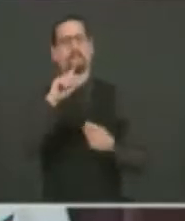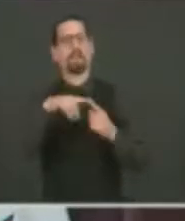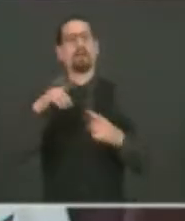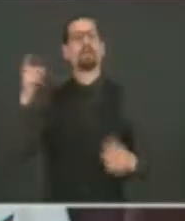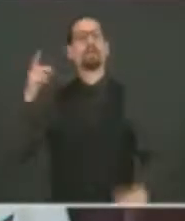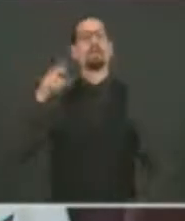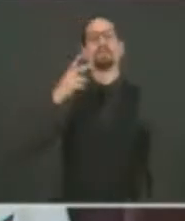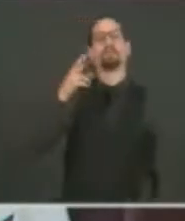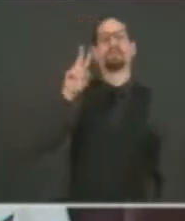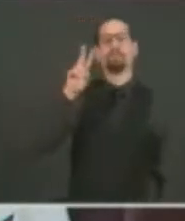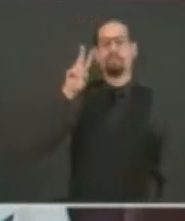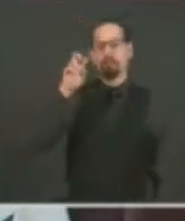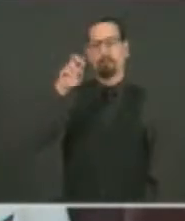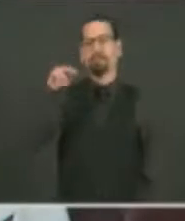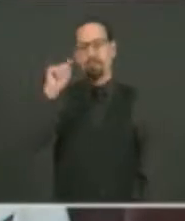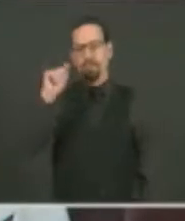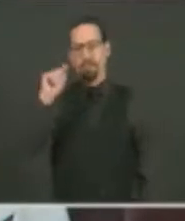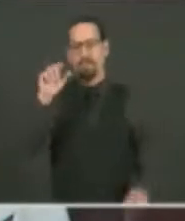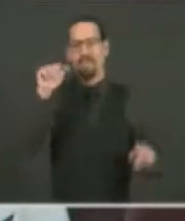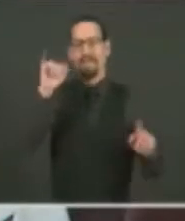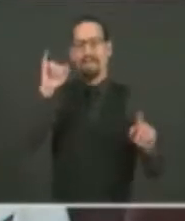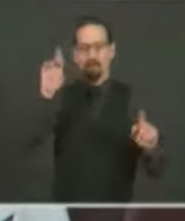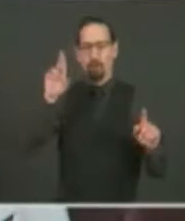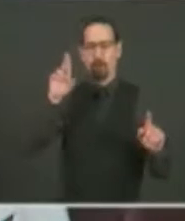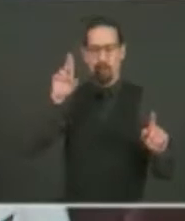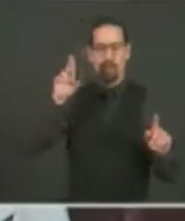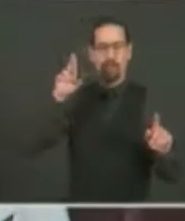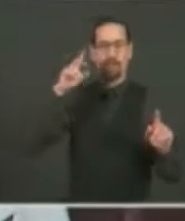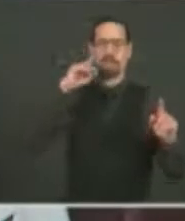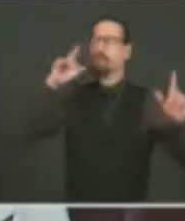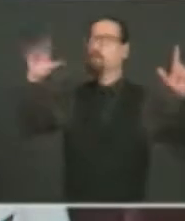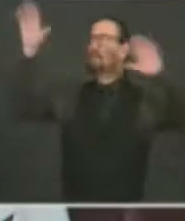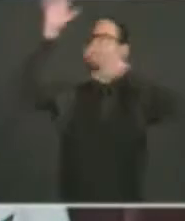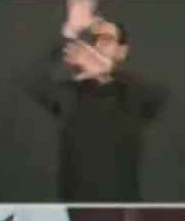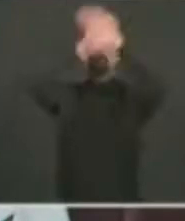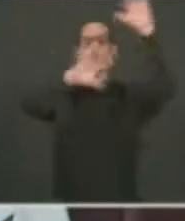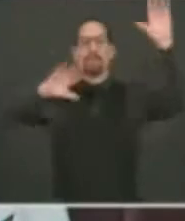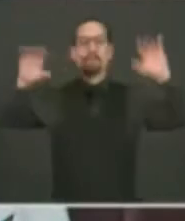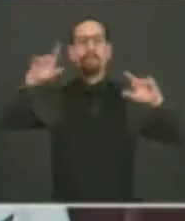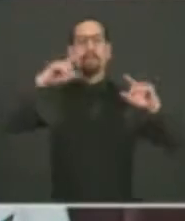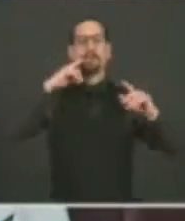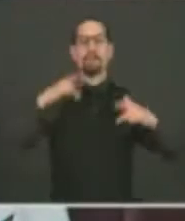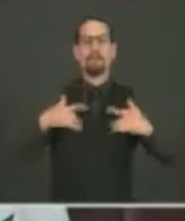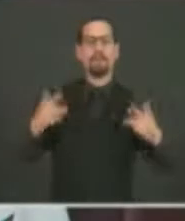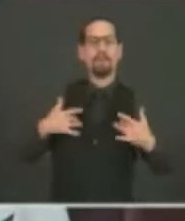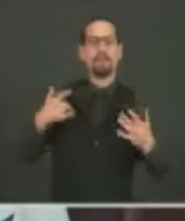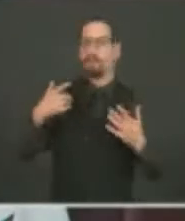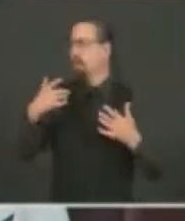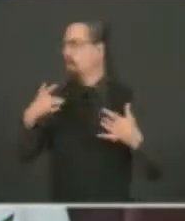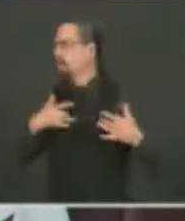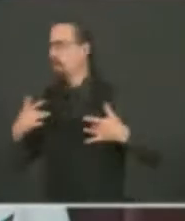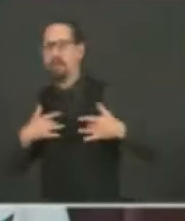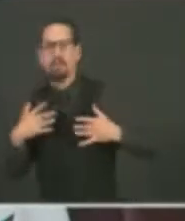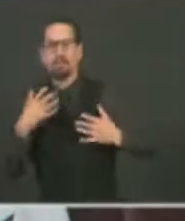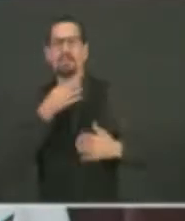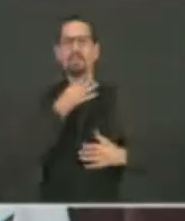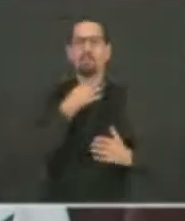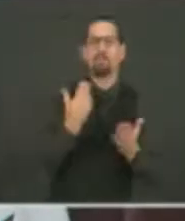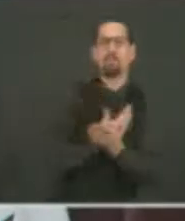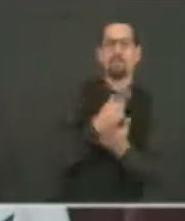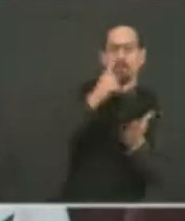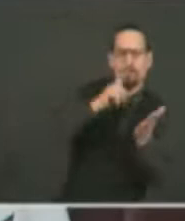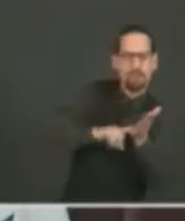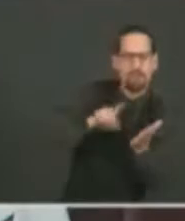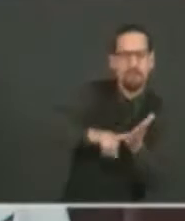become quasi-air quality experts. And there's a big question around what schools can do to